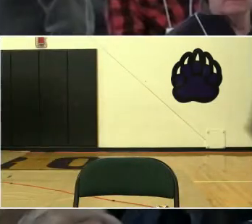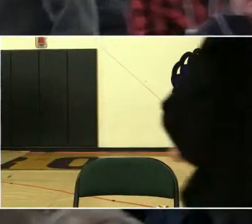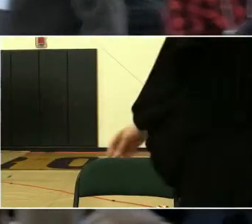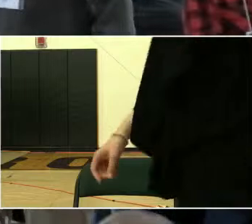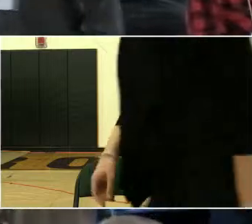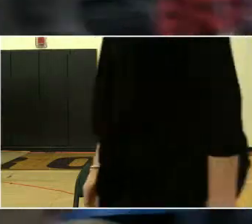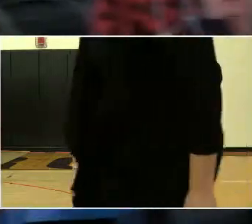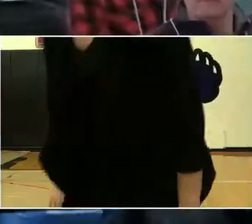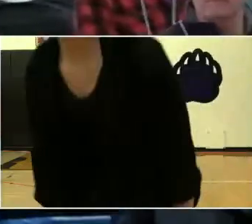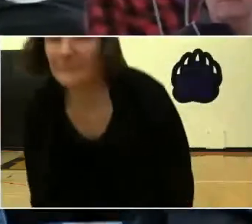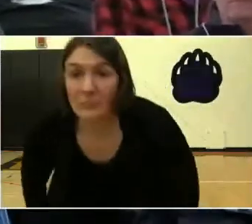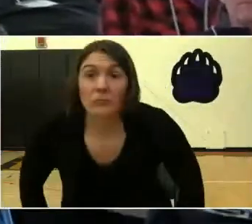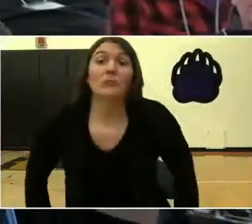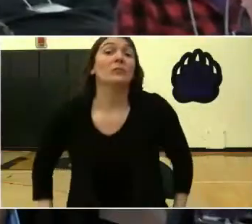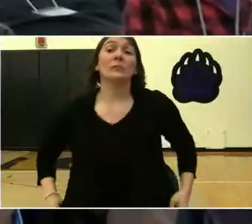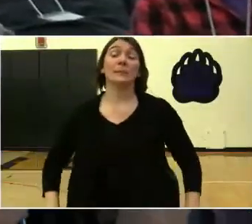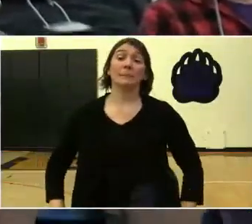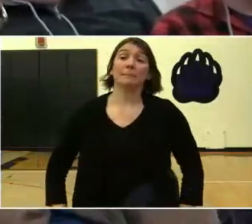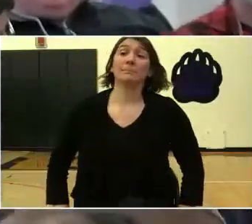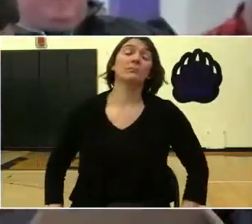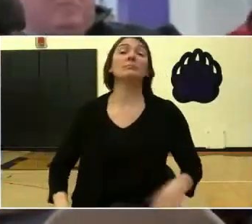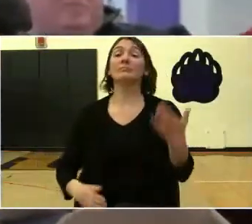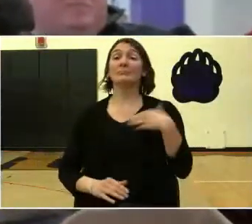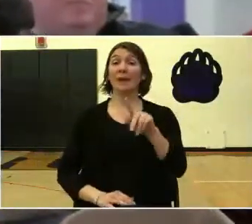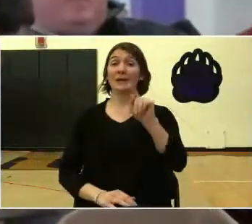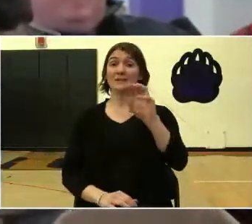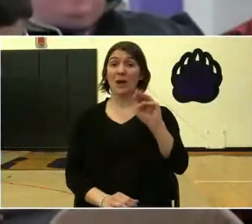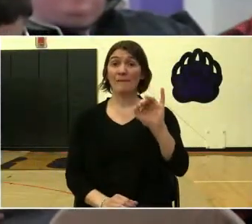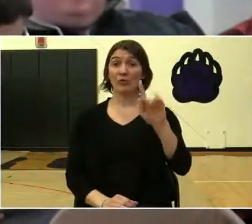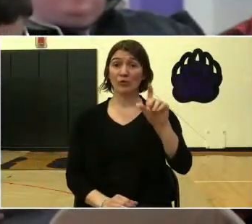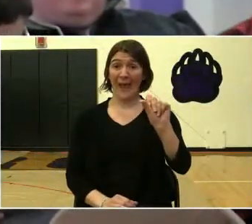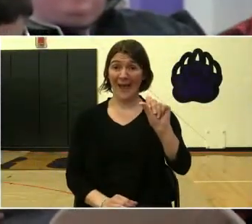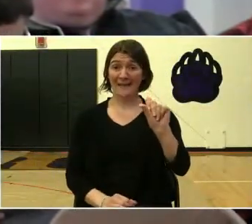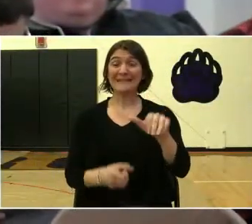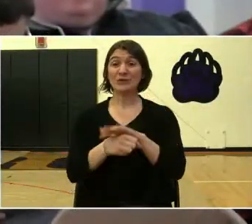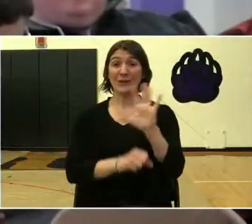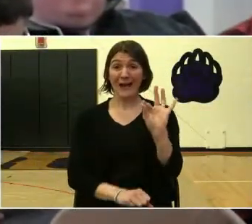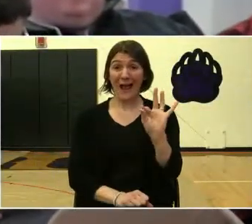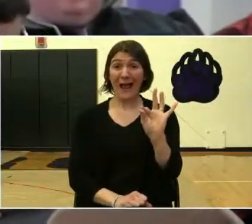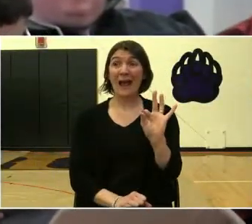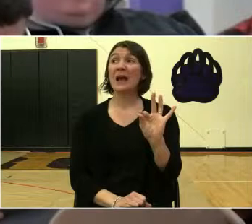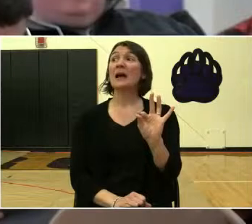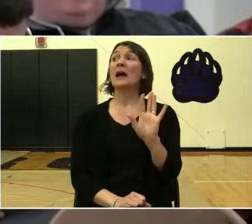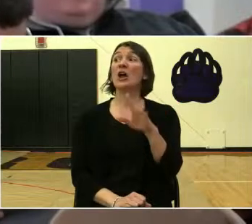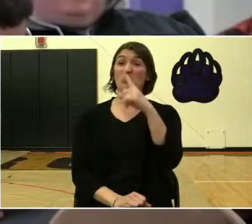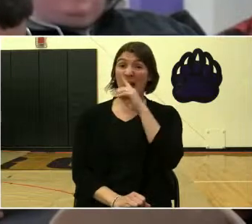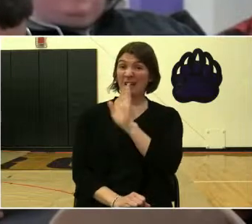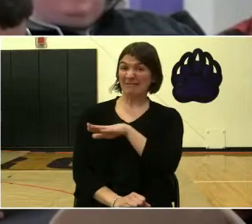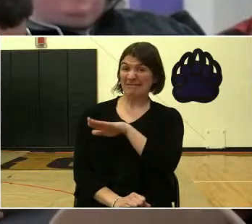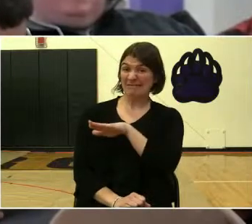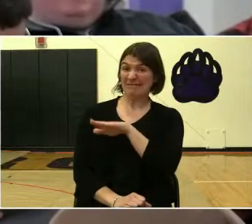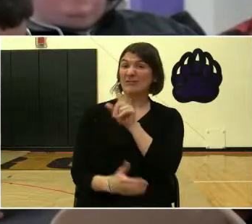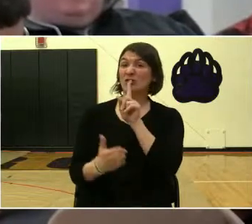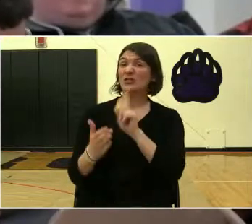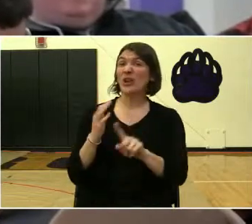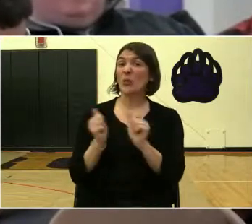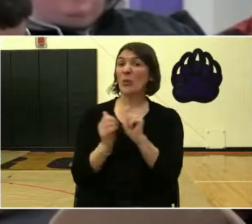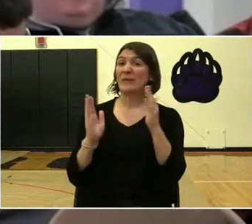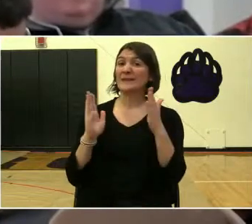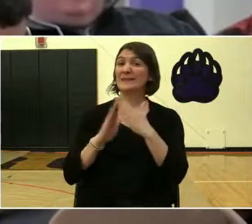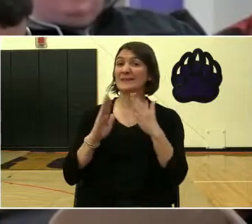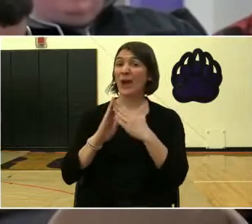Franks Tom Franks District N I would benefit if the town attorney wishes uh to be inter